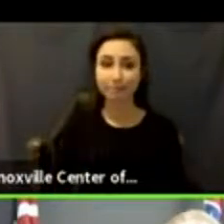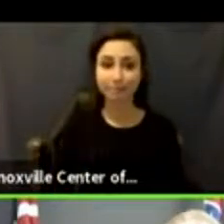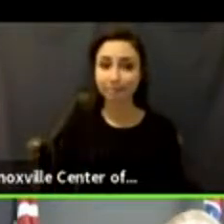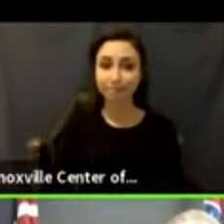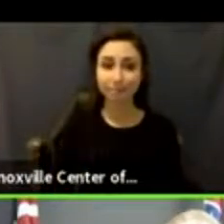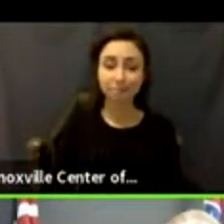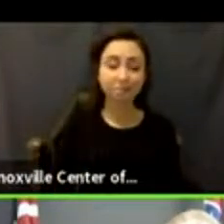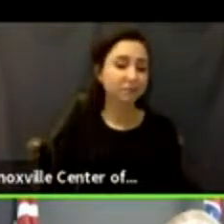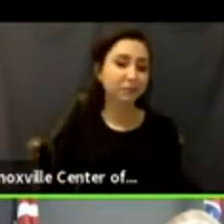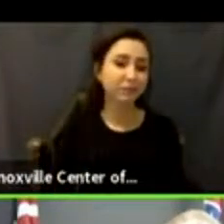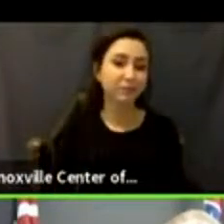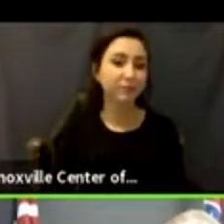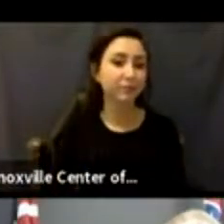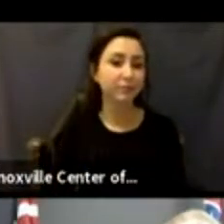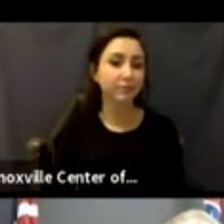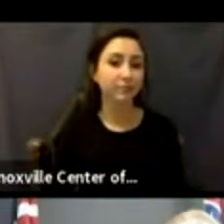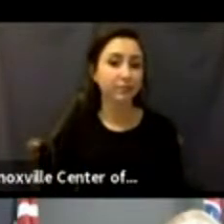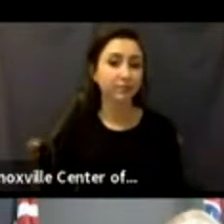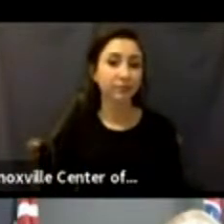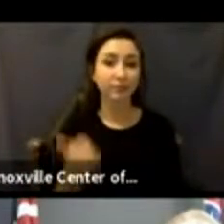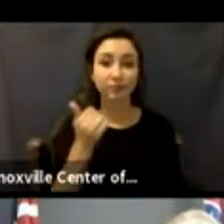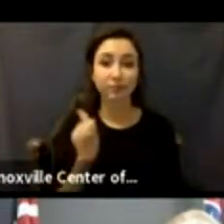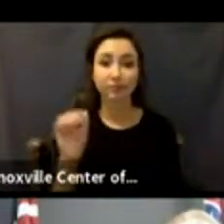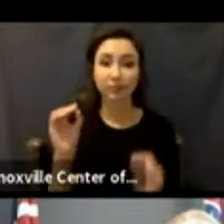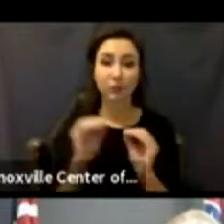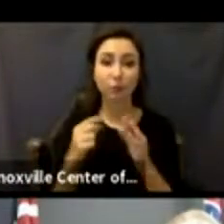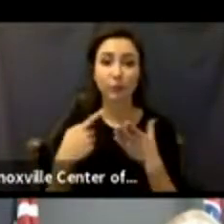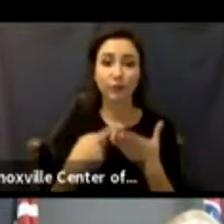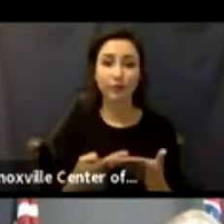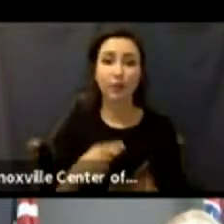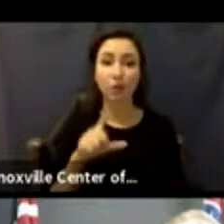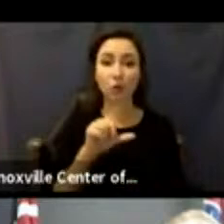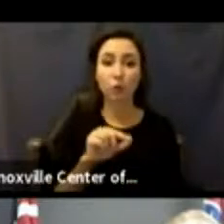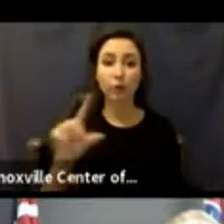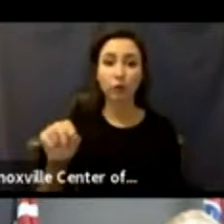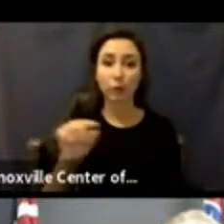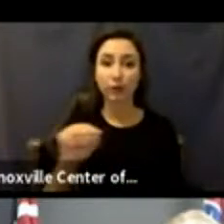Okay. Any other discussion on 2020-8?